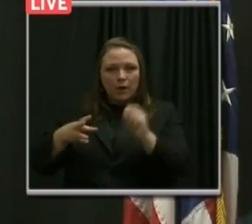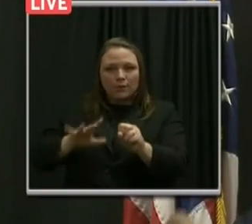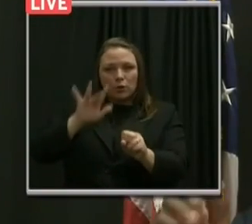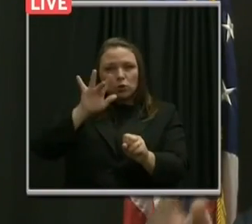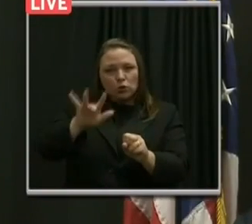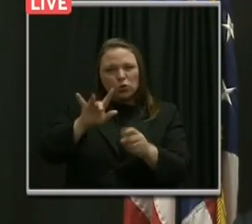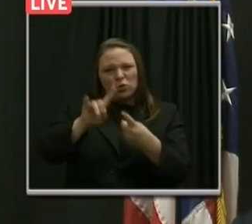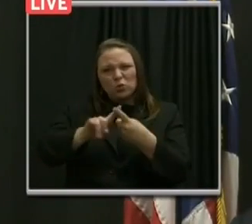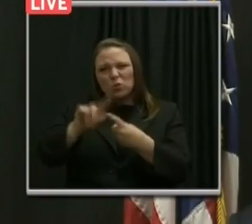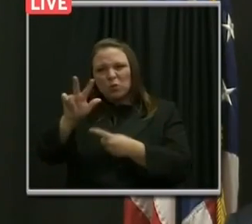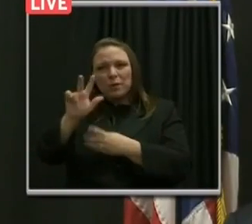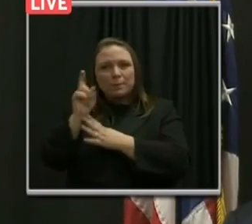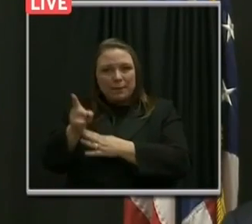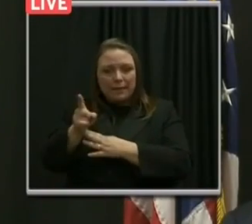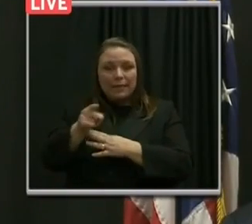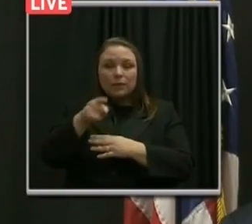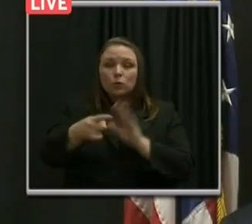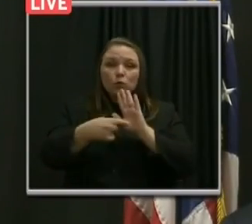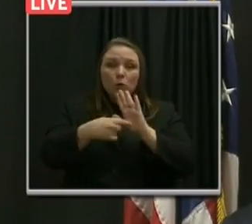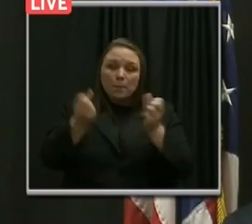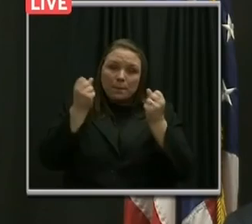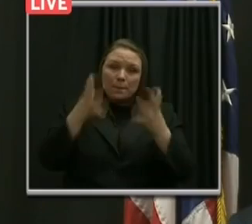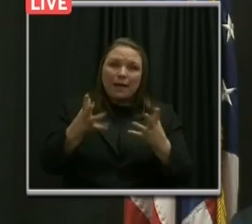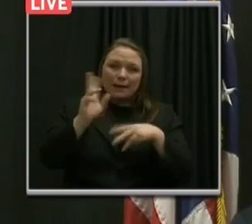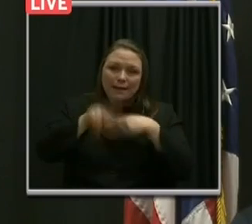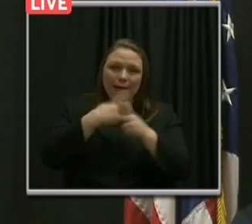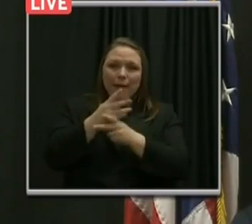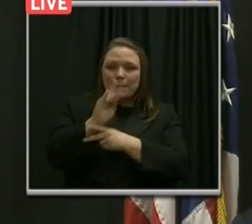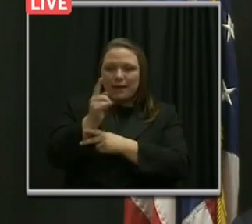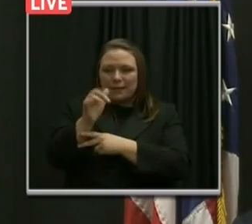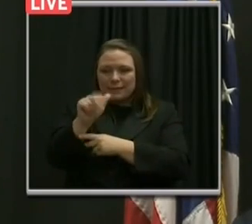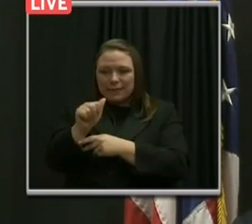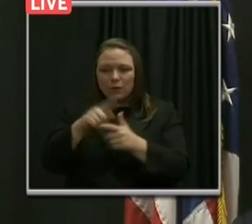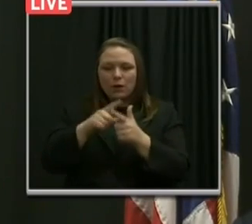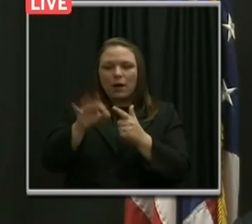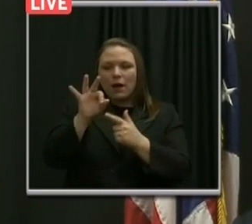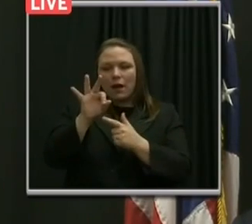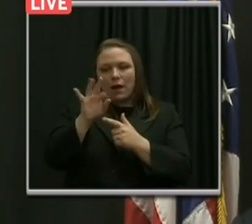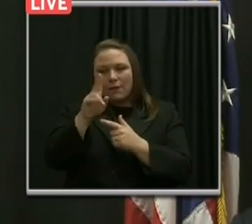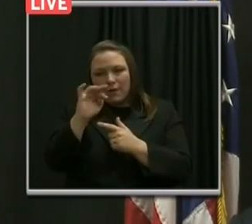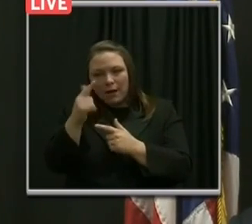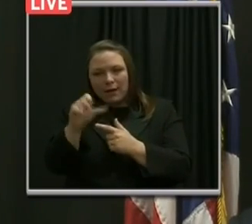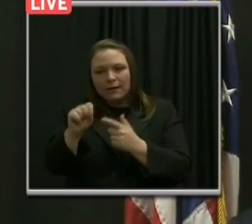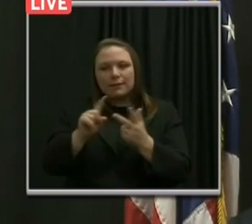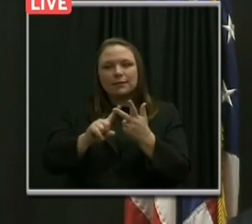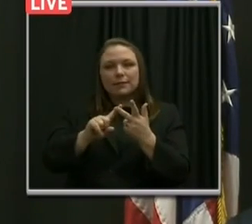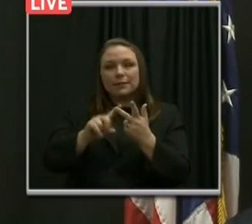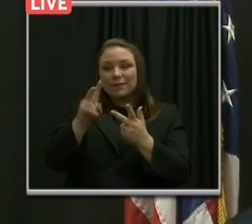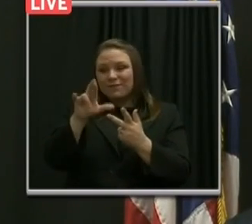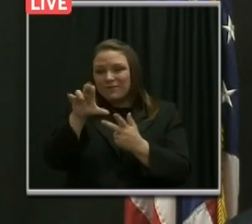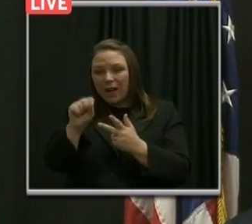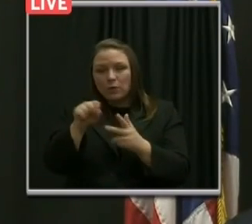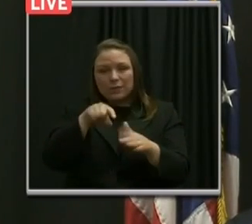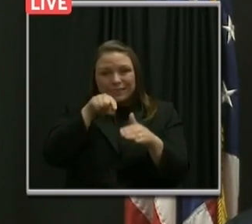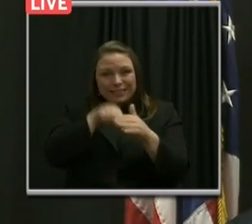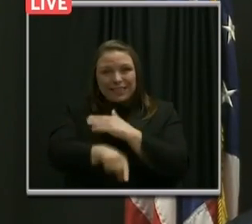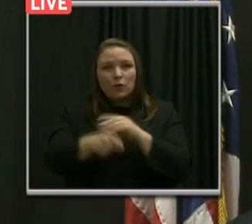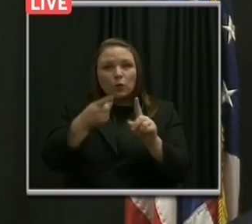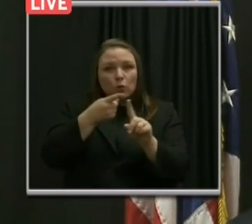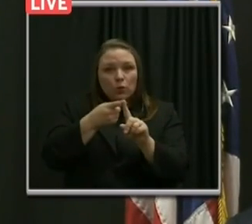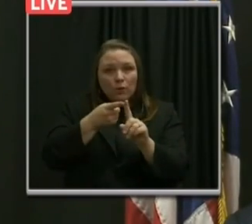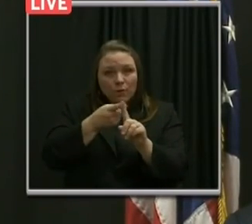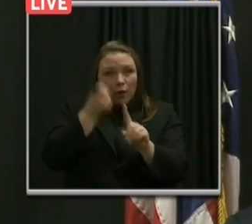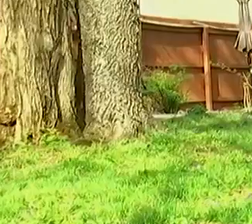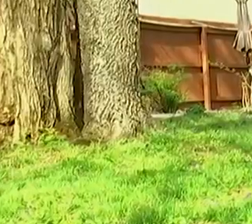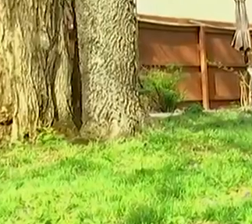setting. Numerous studies show that many, many types of bacteria, fungus, and viruses are killed by microwave radiation.